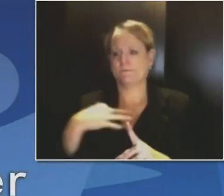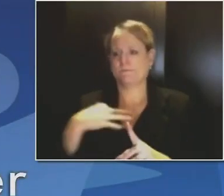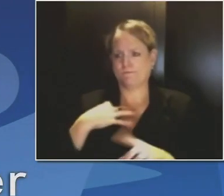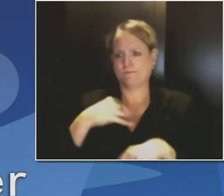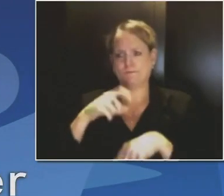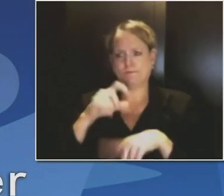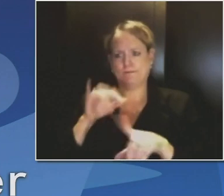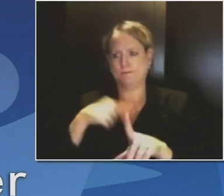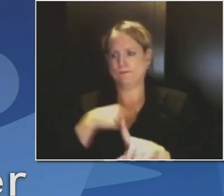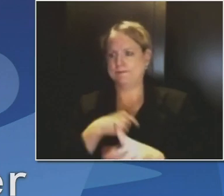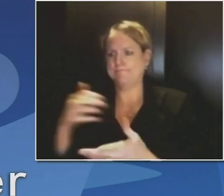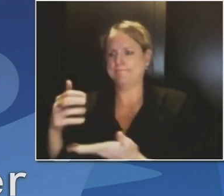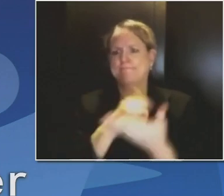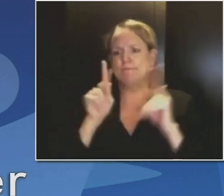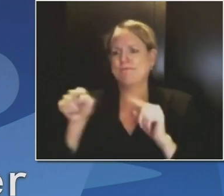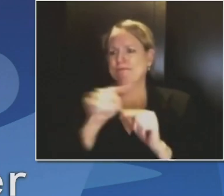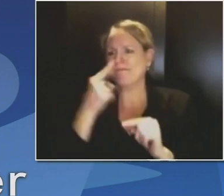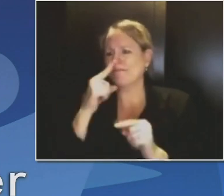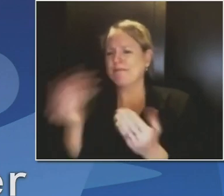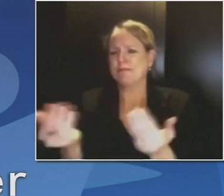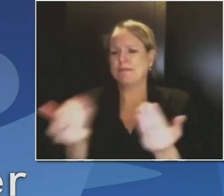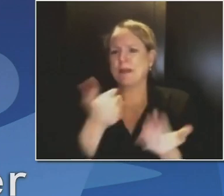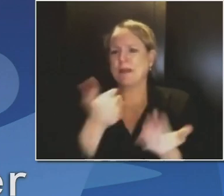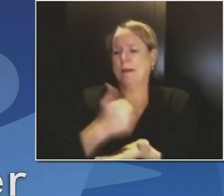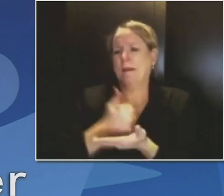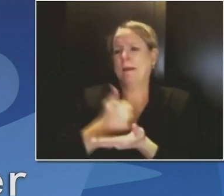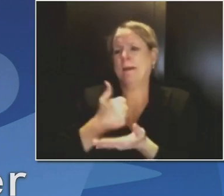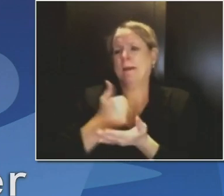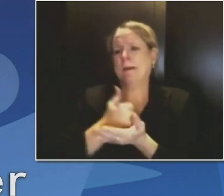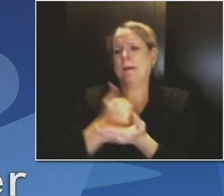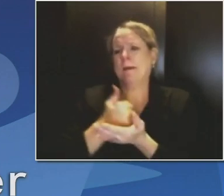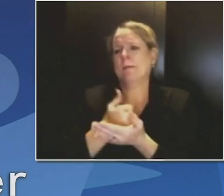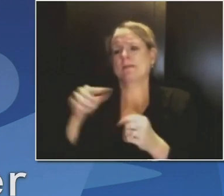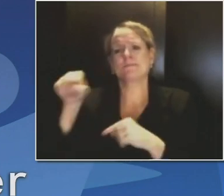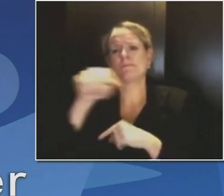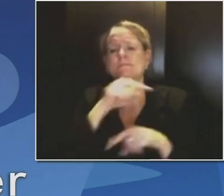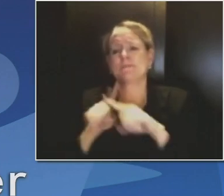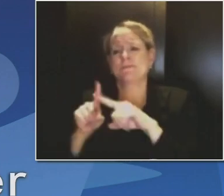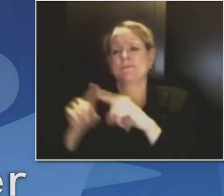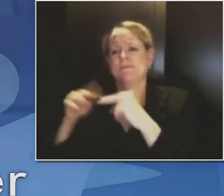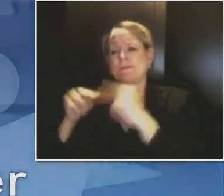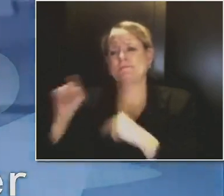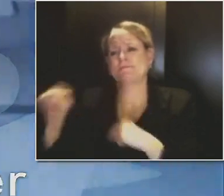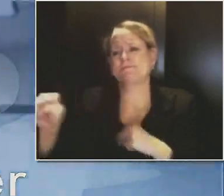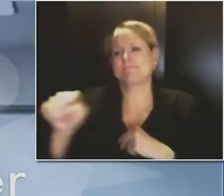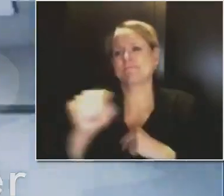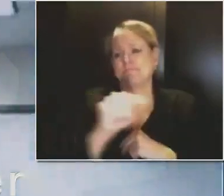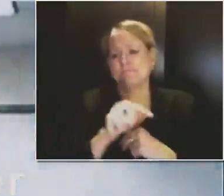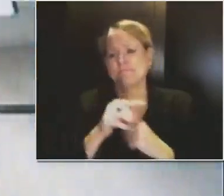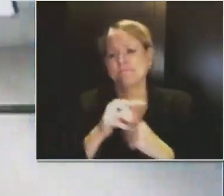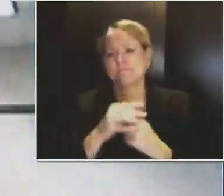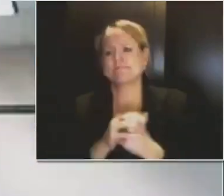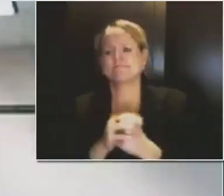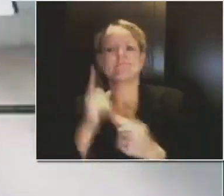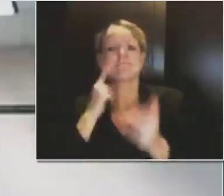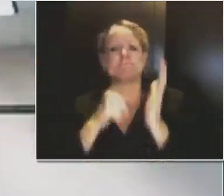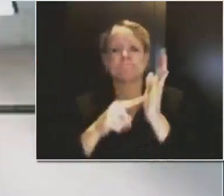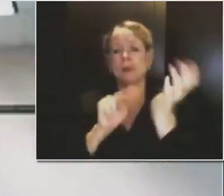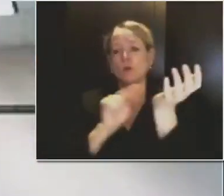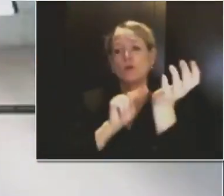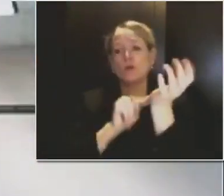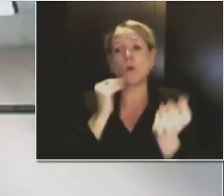living healthcare workers. And I would say, as I think about it, part of it is getting back to root cause. It's